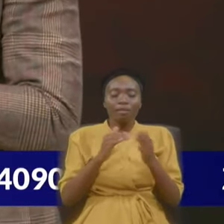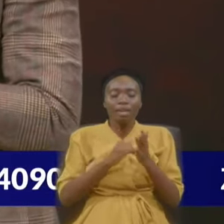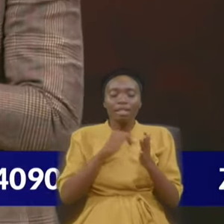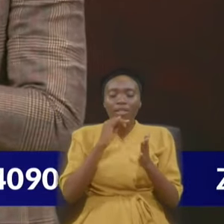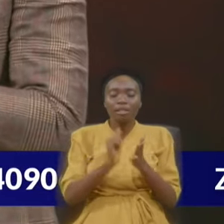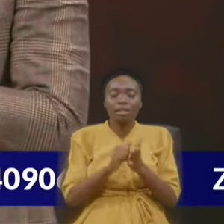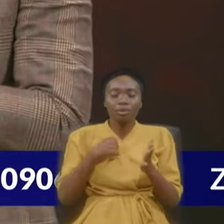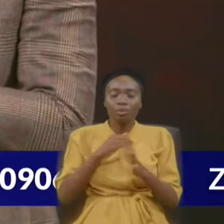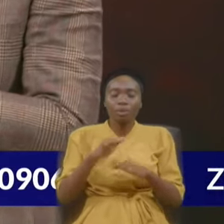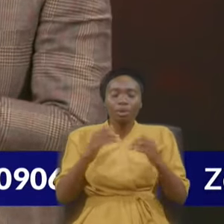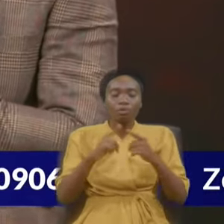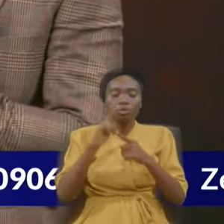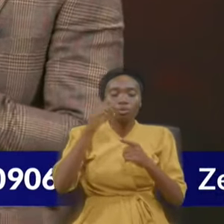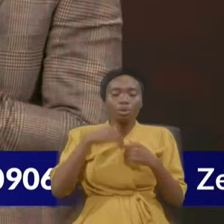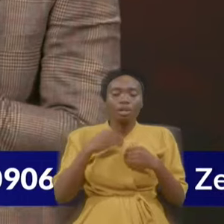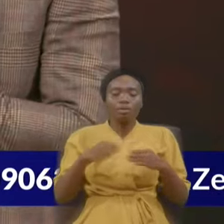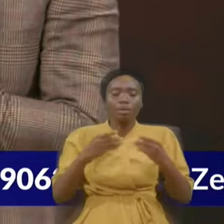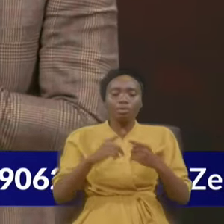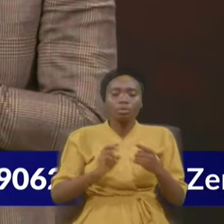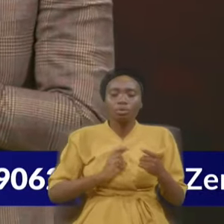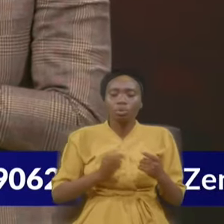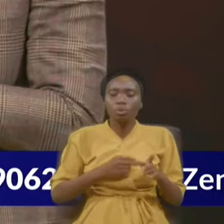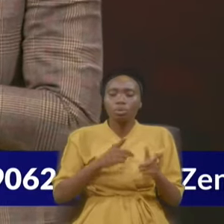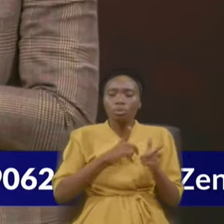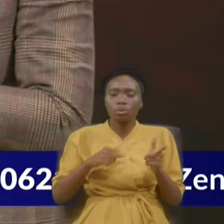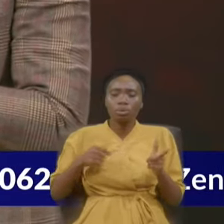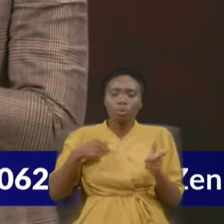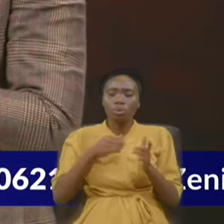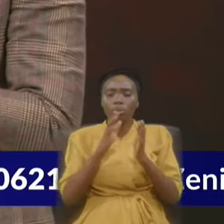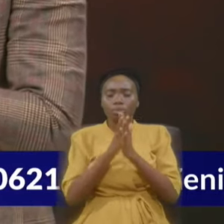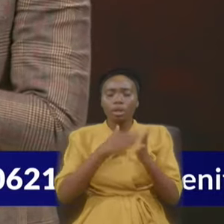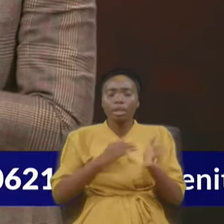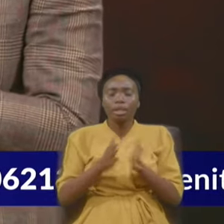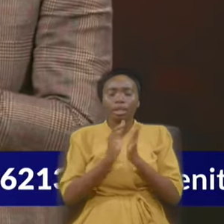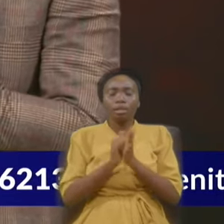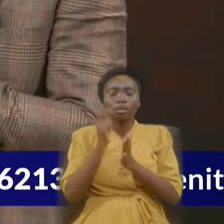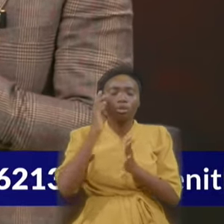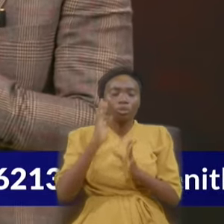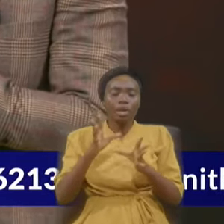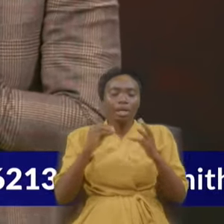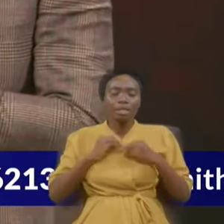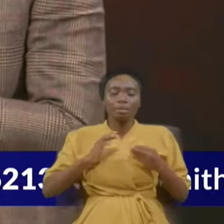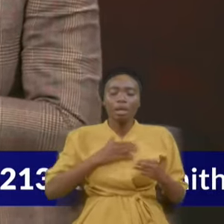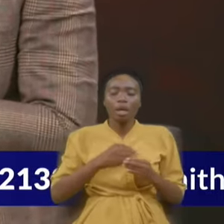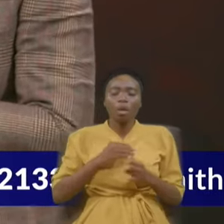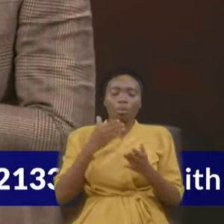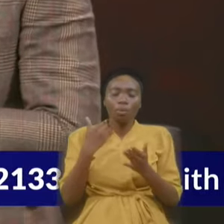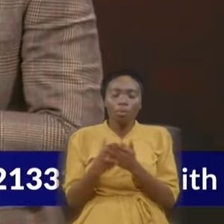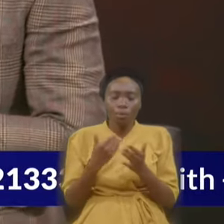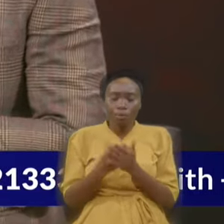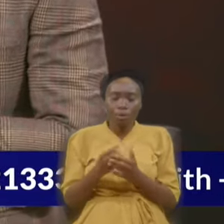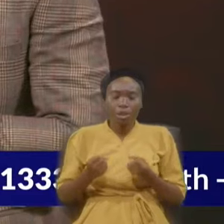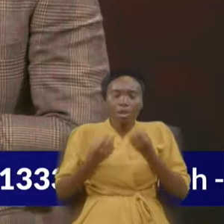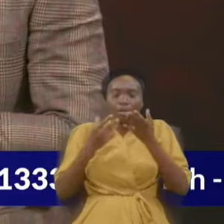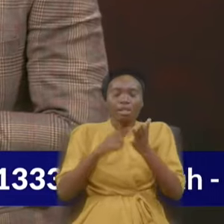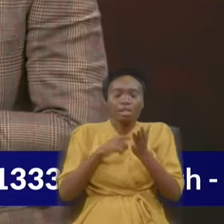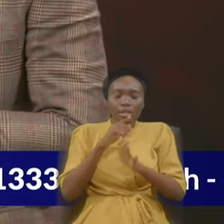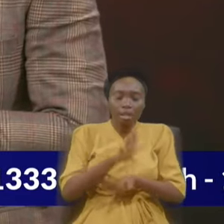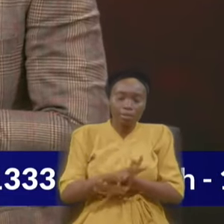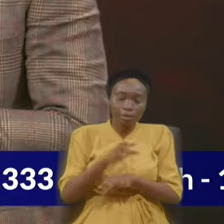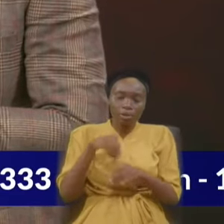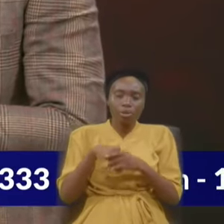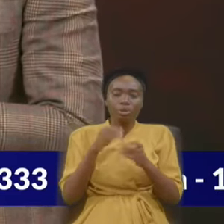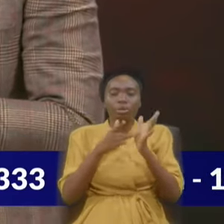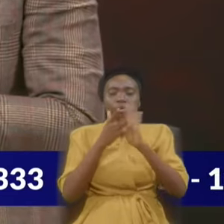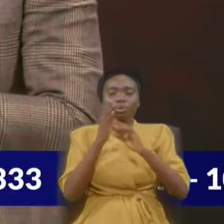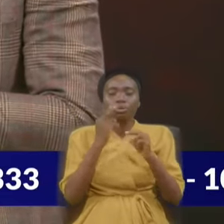we give unto you, you have given unto us. Lord, we pray and ask that you accept our token, our sacrifices this evening in the name